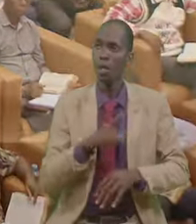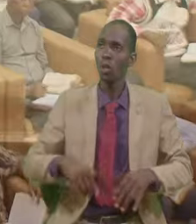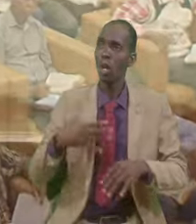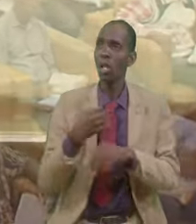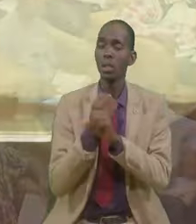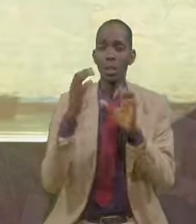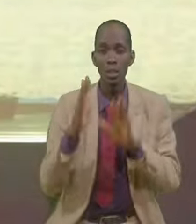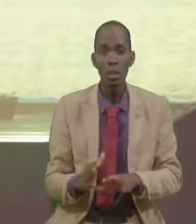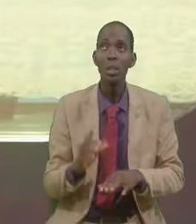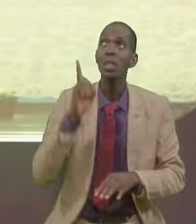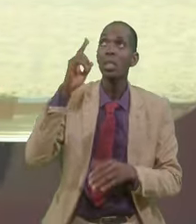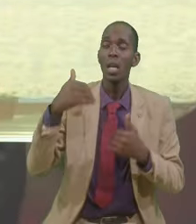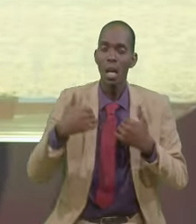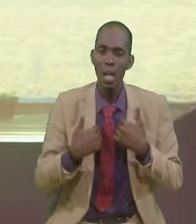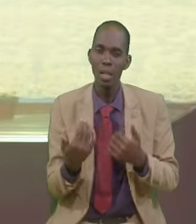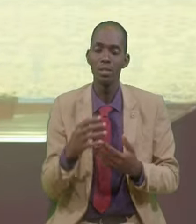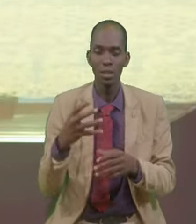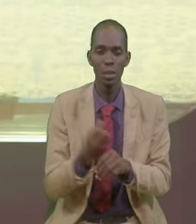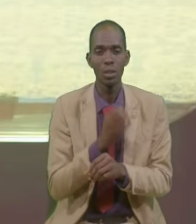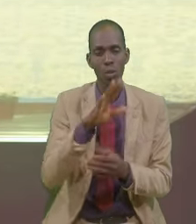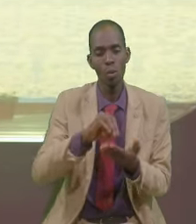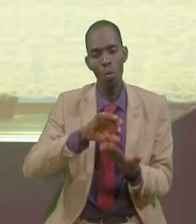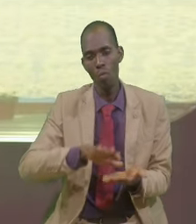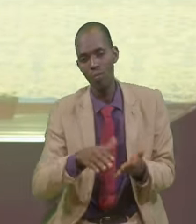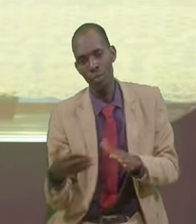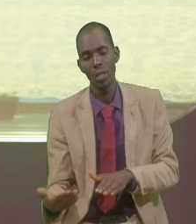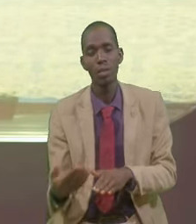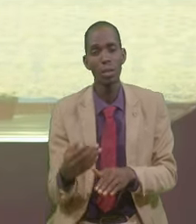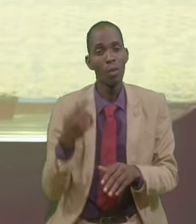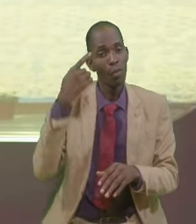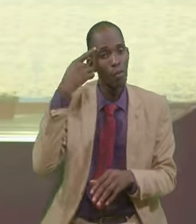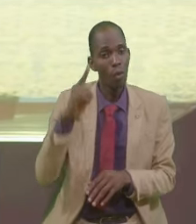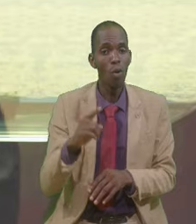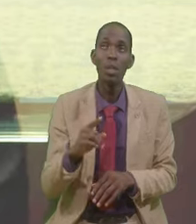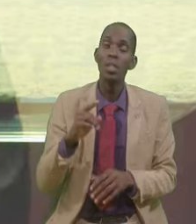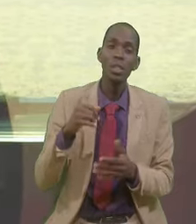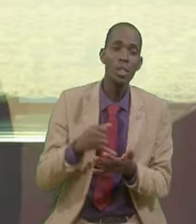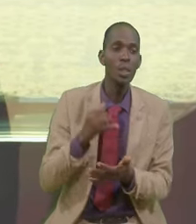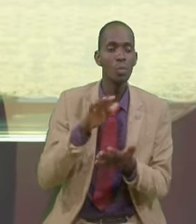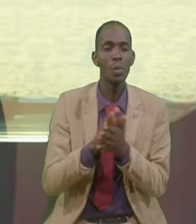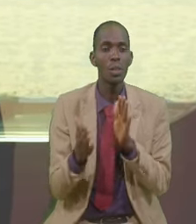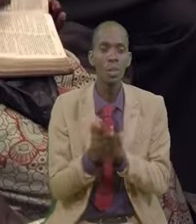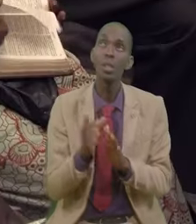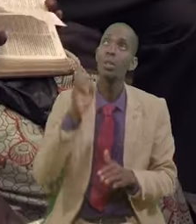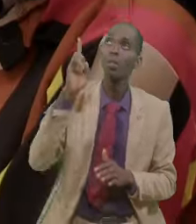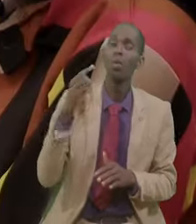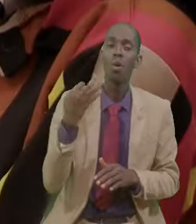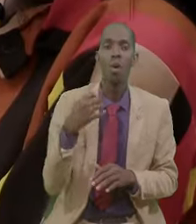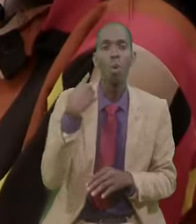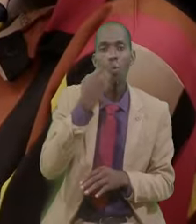tasted death for every man. Look at verse 10. For it became him for whom are all